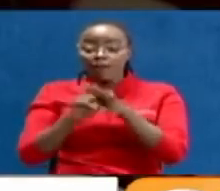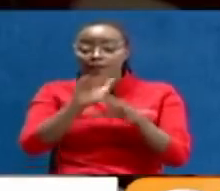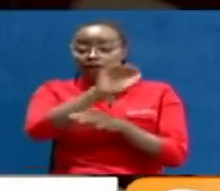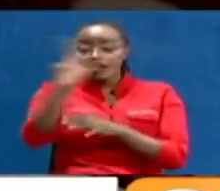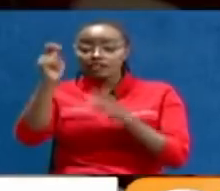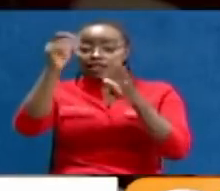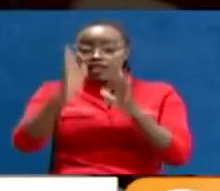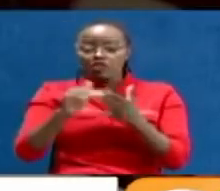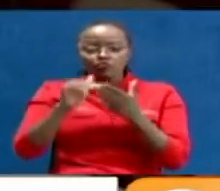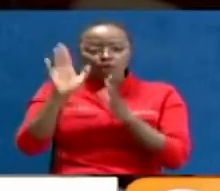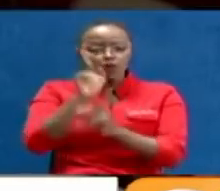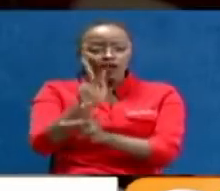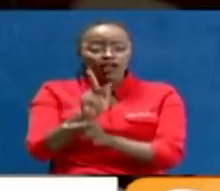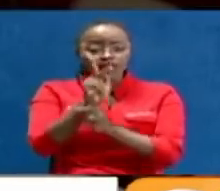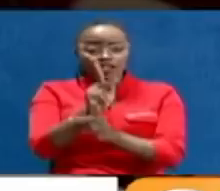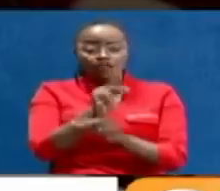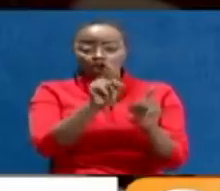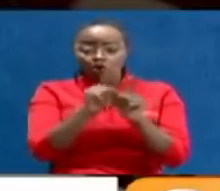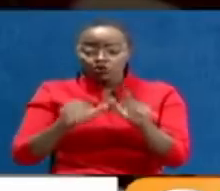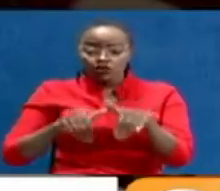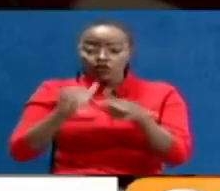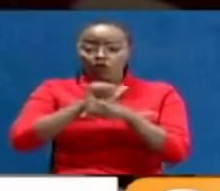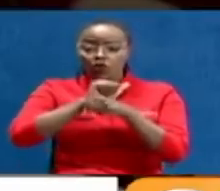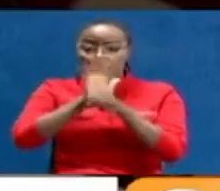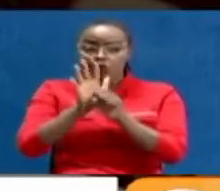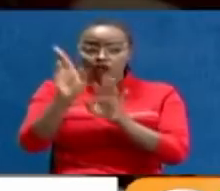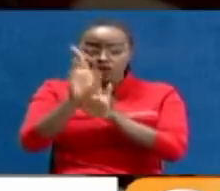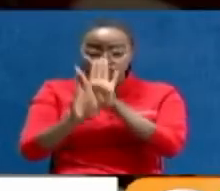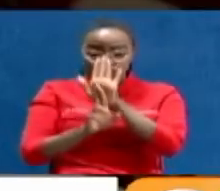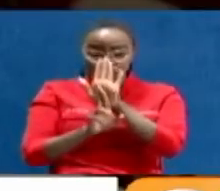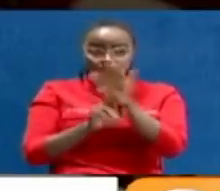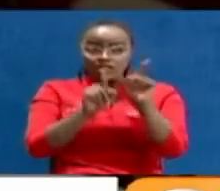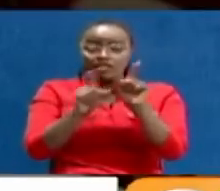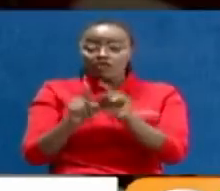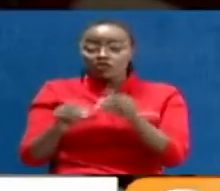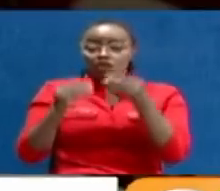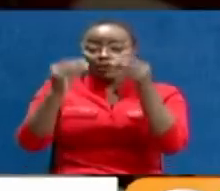urged Kenyans to be extra cautious and observe the COVID-19 protocols as